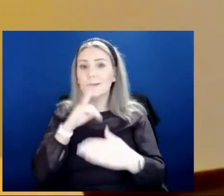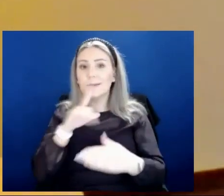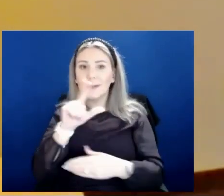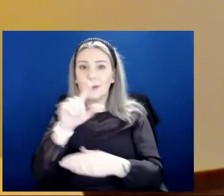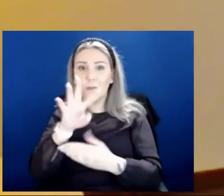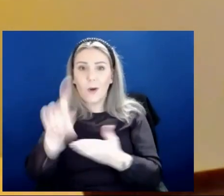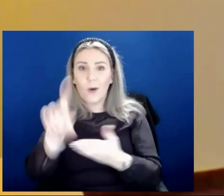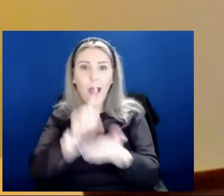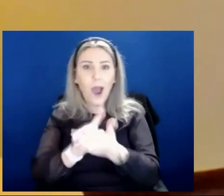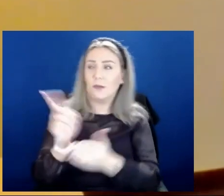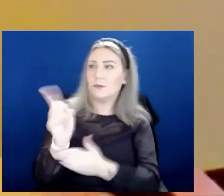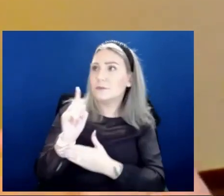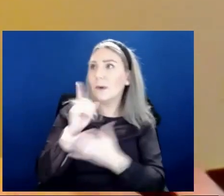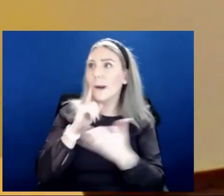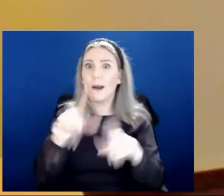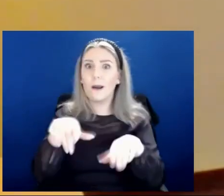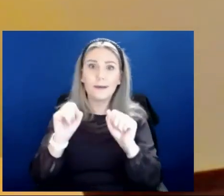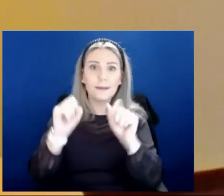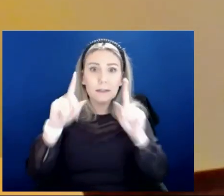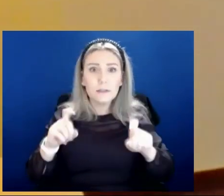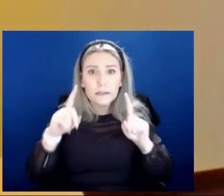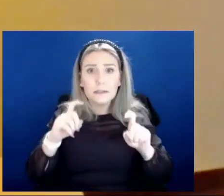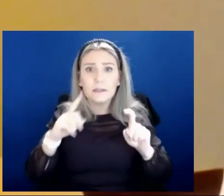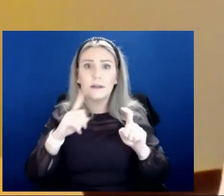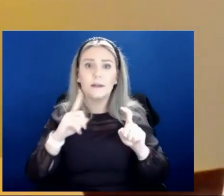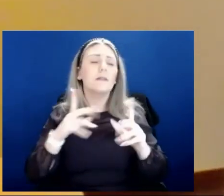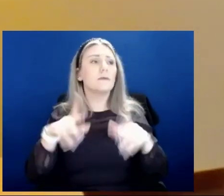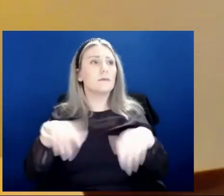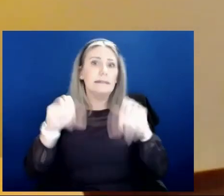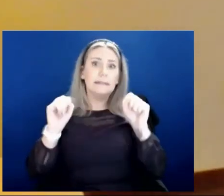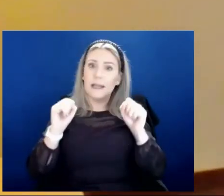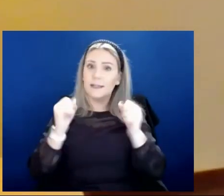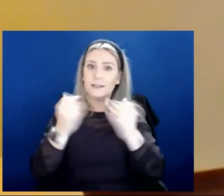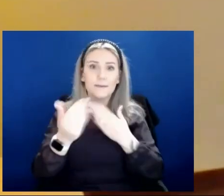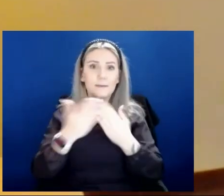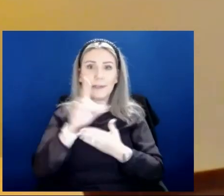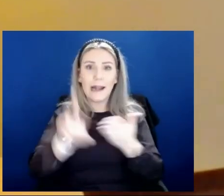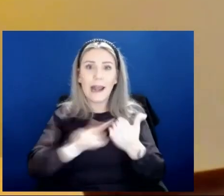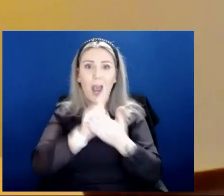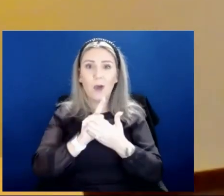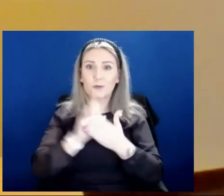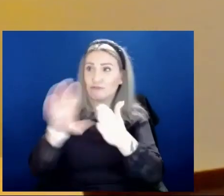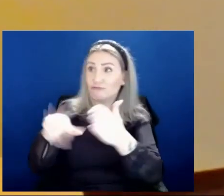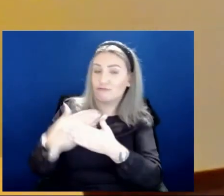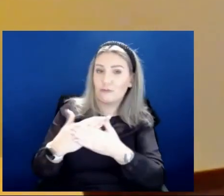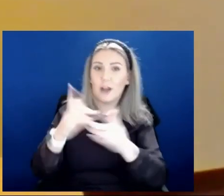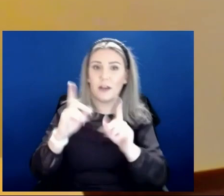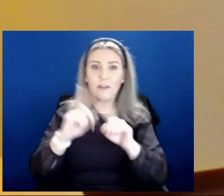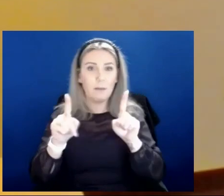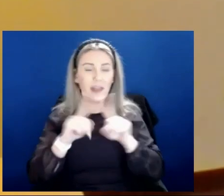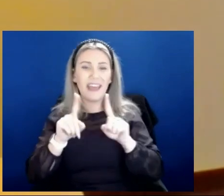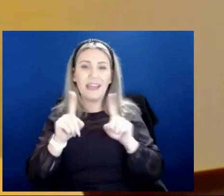get this test? But it takes, however many hours to even get there. But that is a small